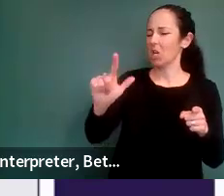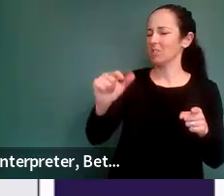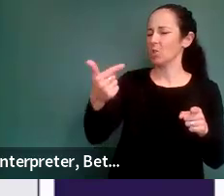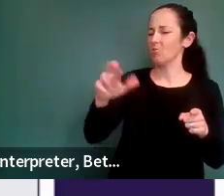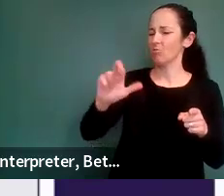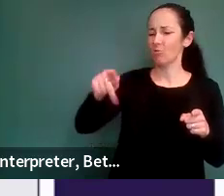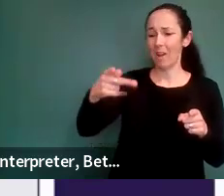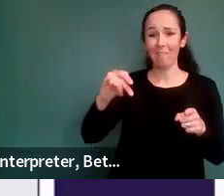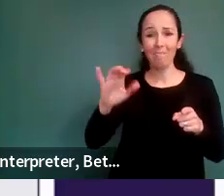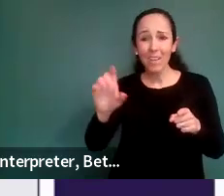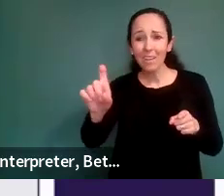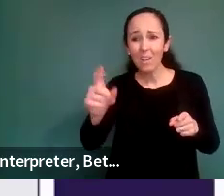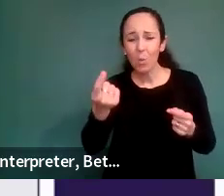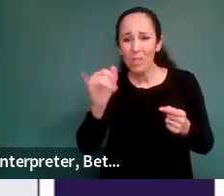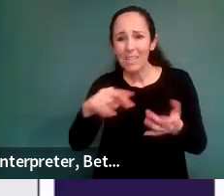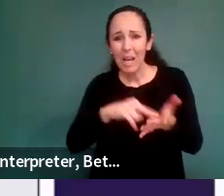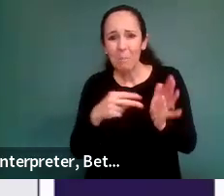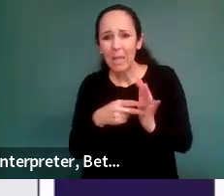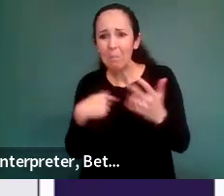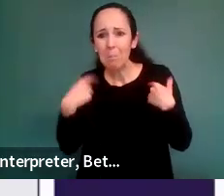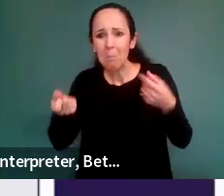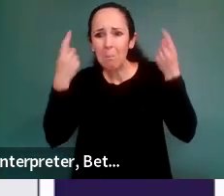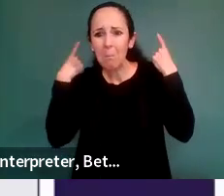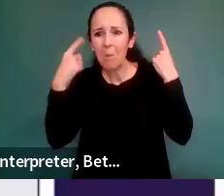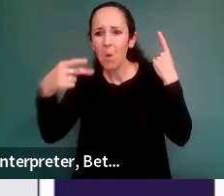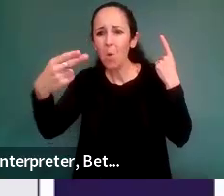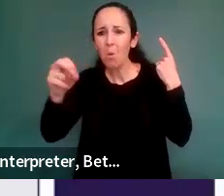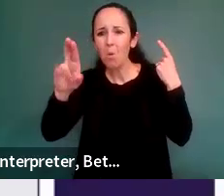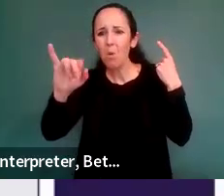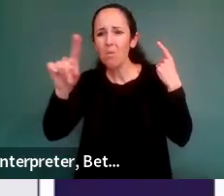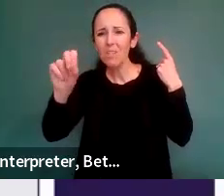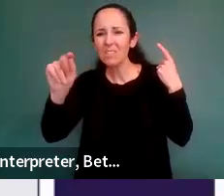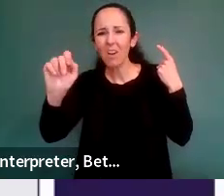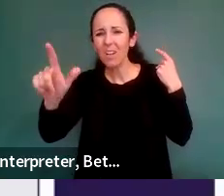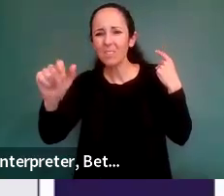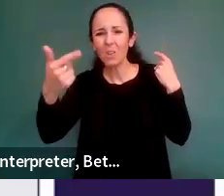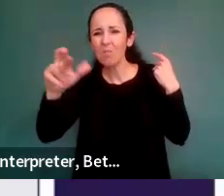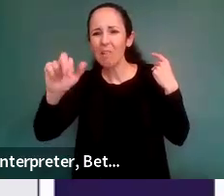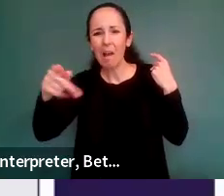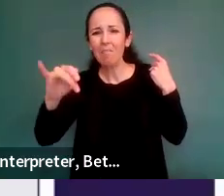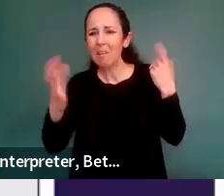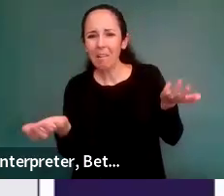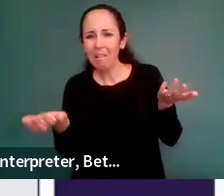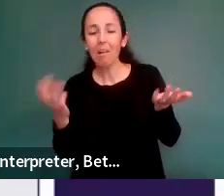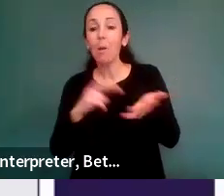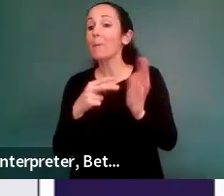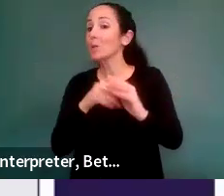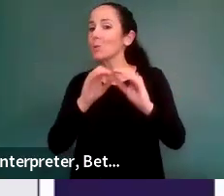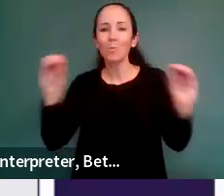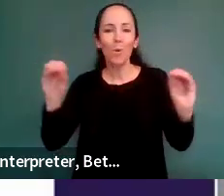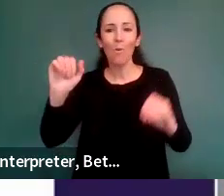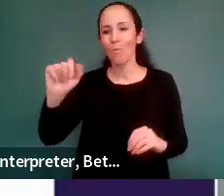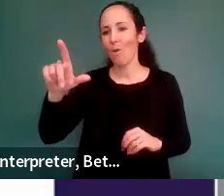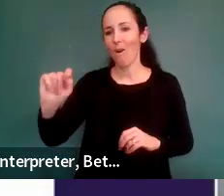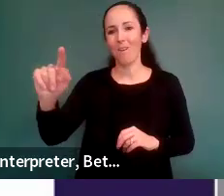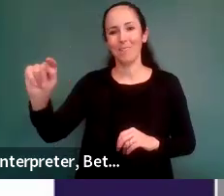but that means nothing to me. So this indicates to me that there's no alt text involved here. Name colon edit blank